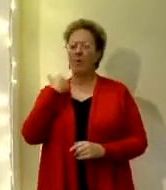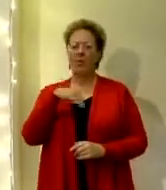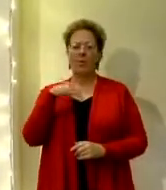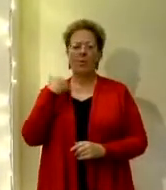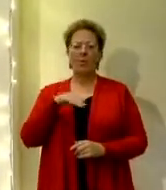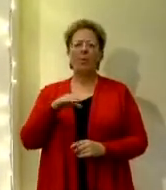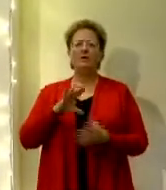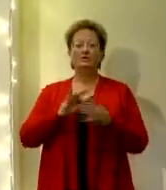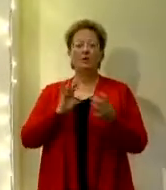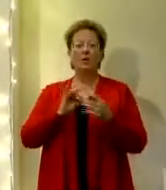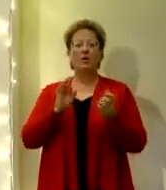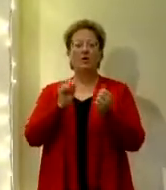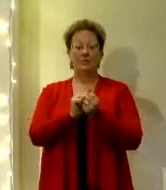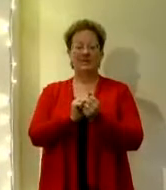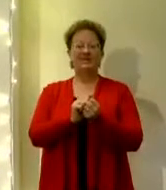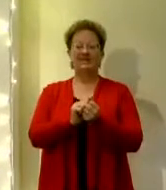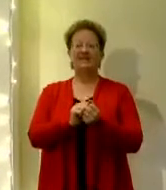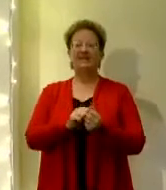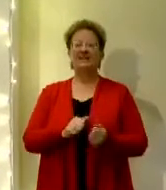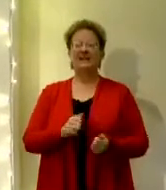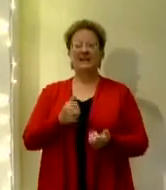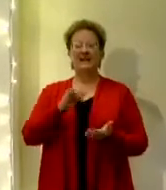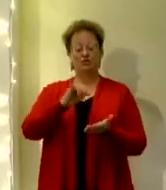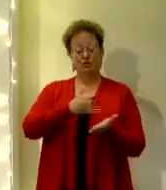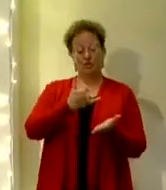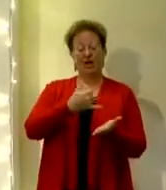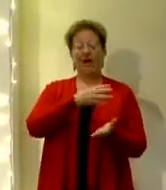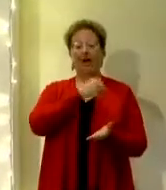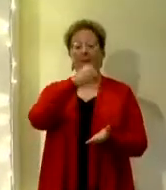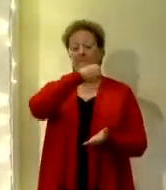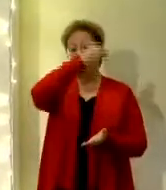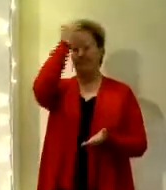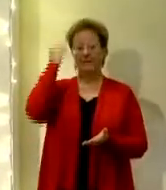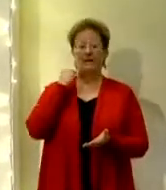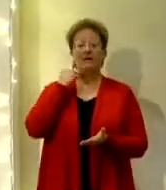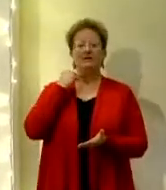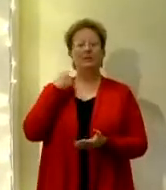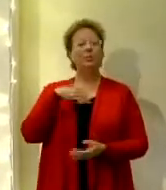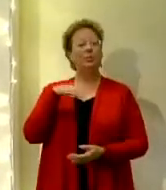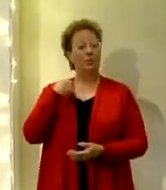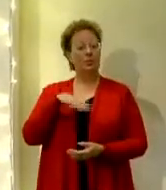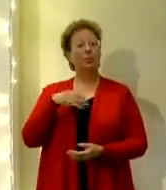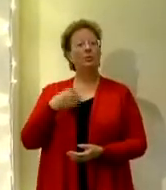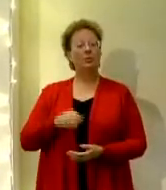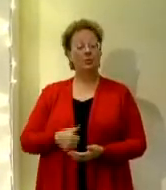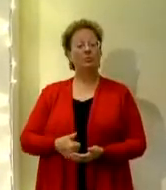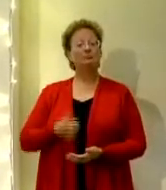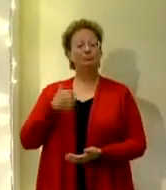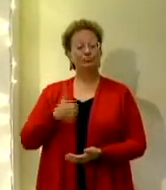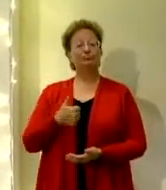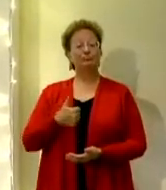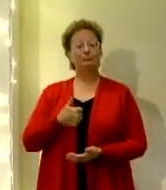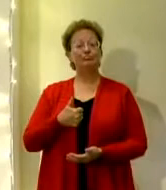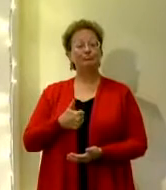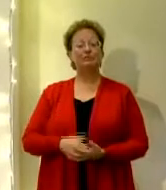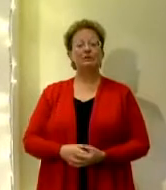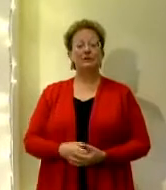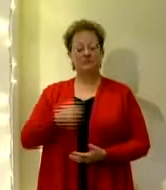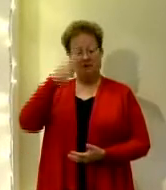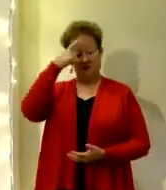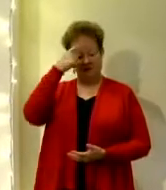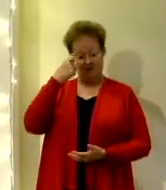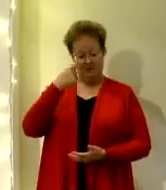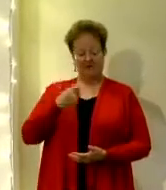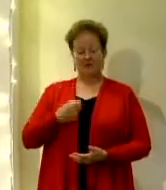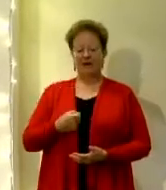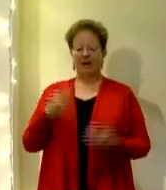that we have of Joseph and of Mary are very high, very high. Because it was to